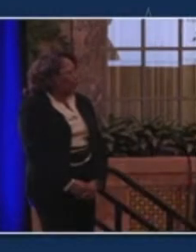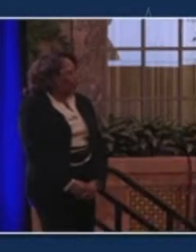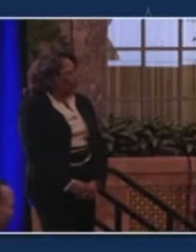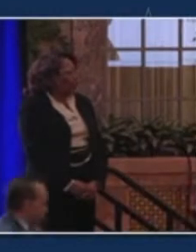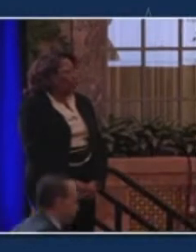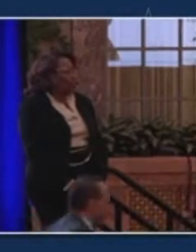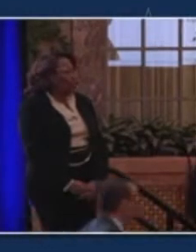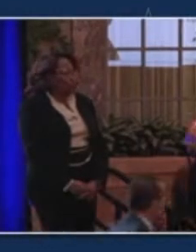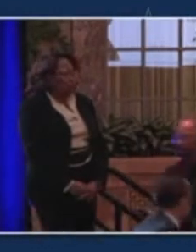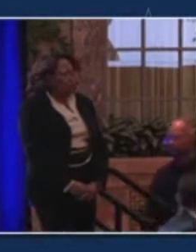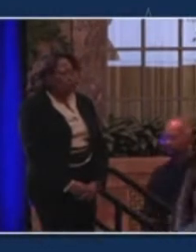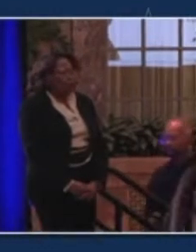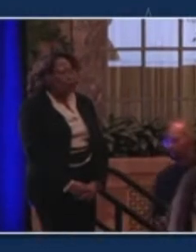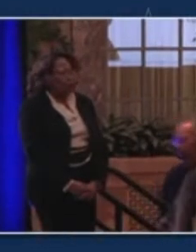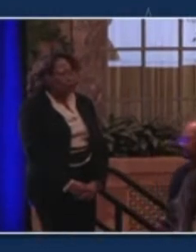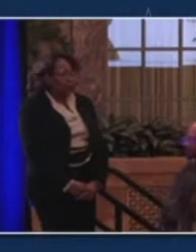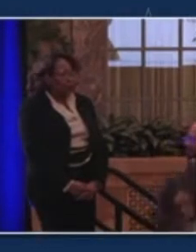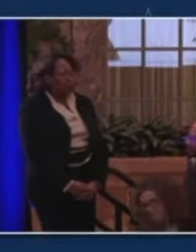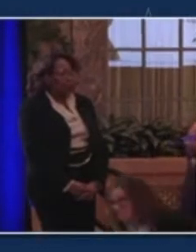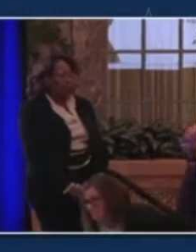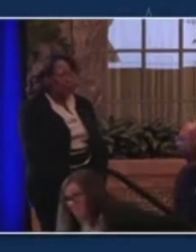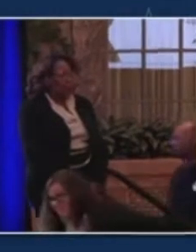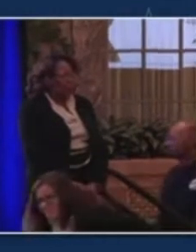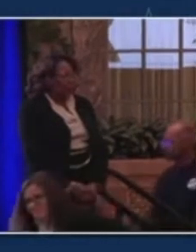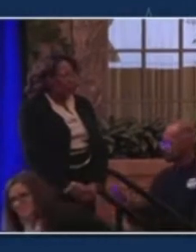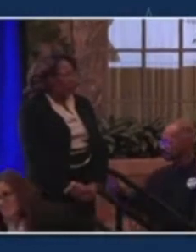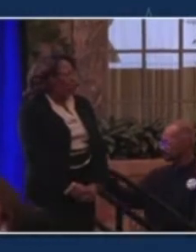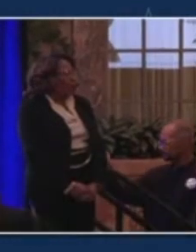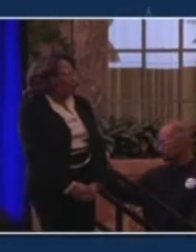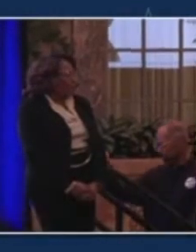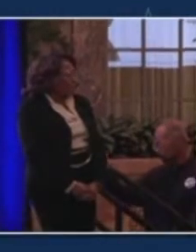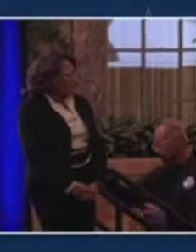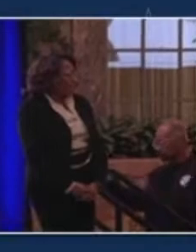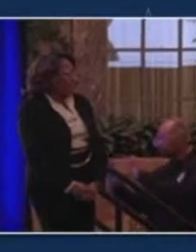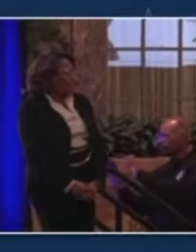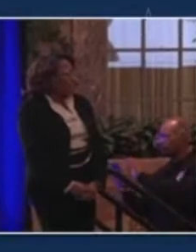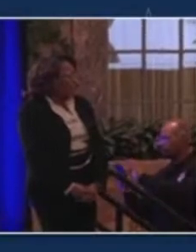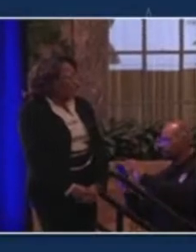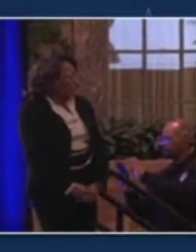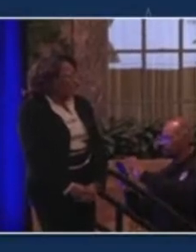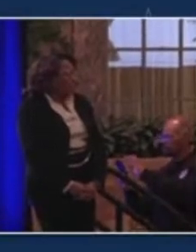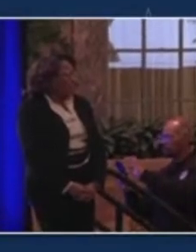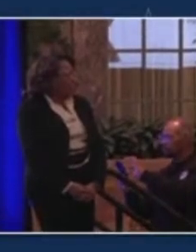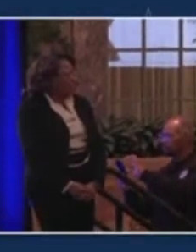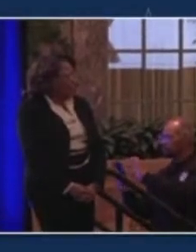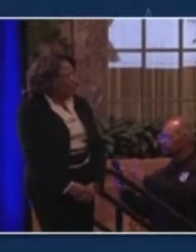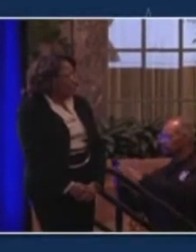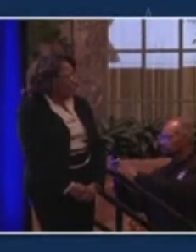So darn persistent, the day is distant when it will drive me